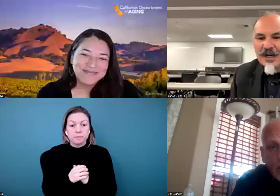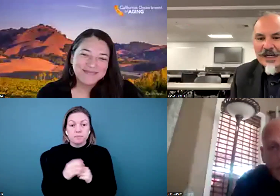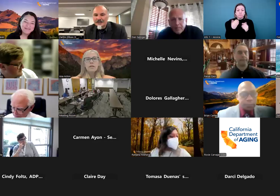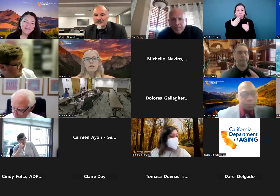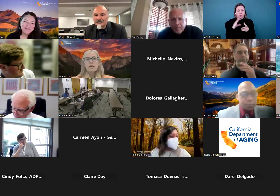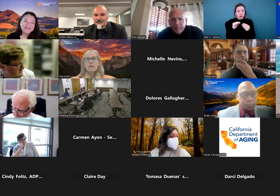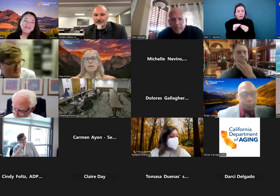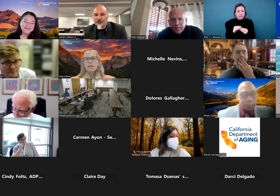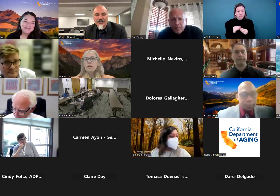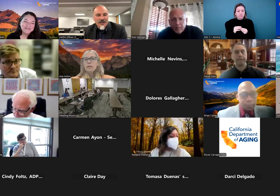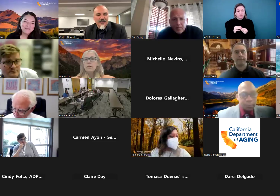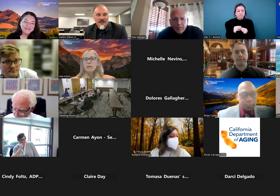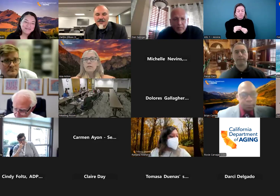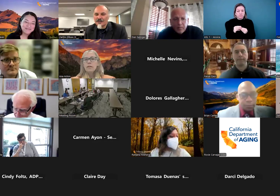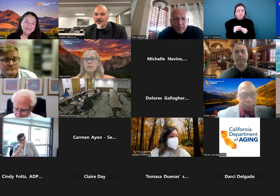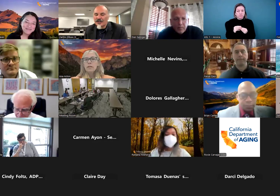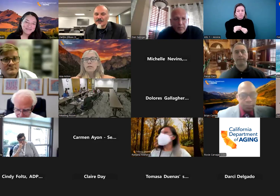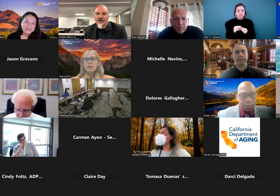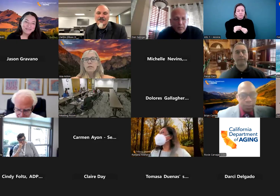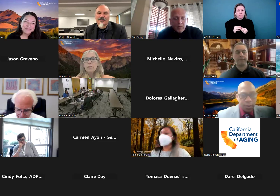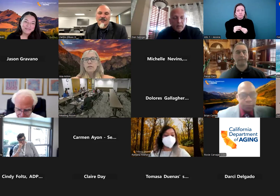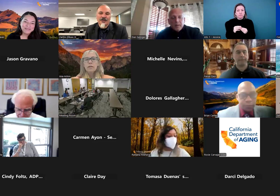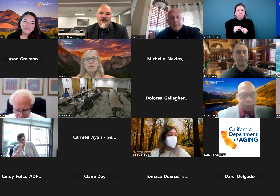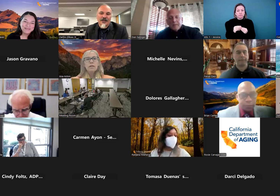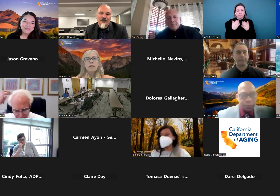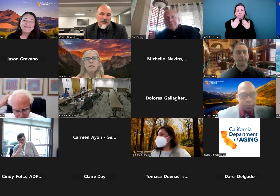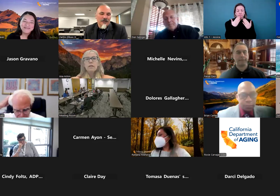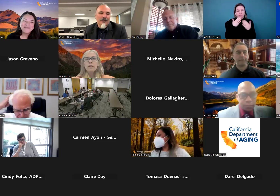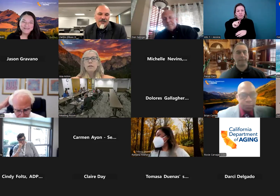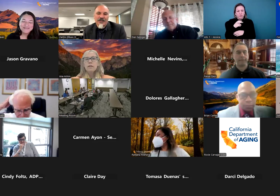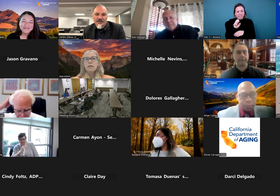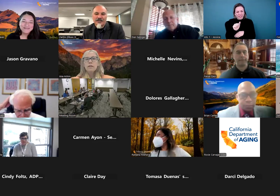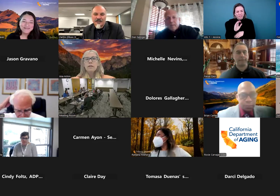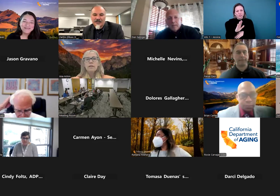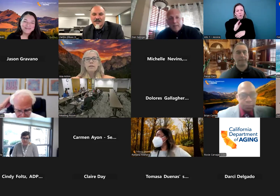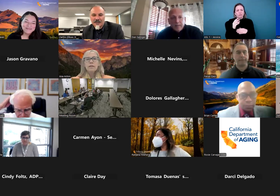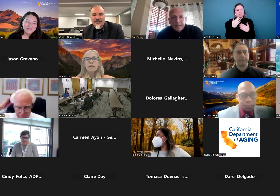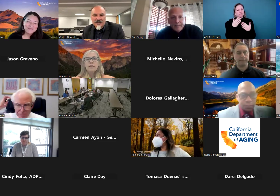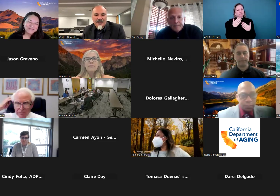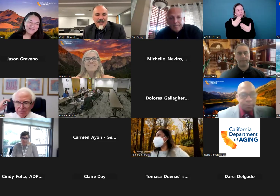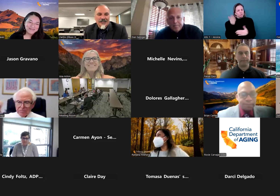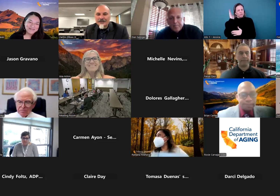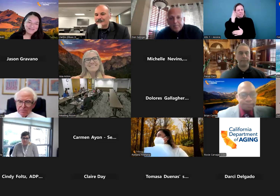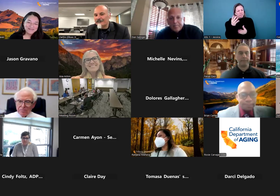comments. I just want to thank you, Teresa, for your informative presentation.